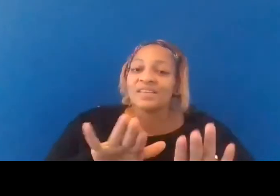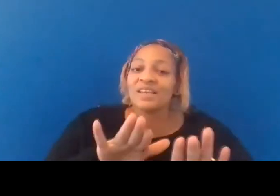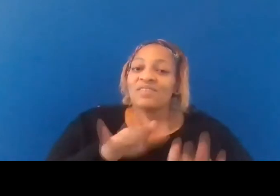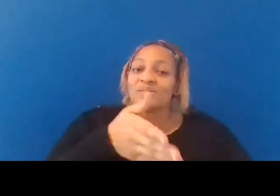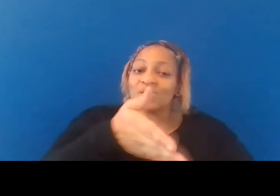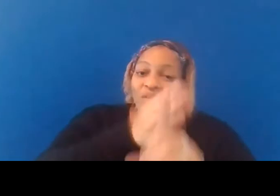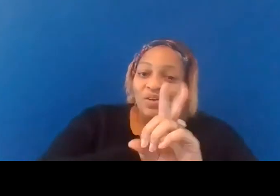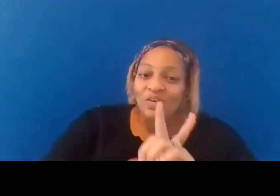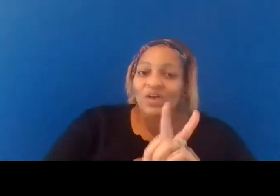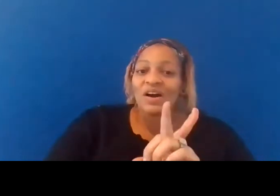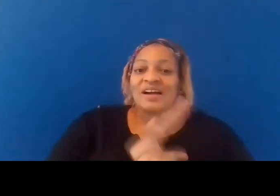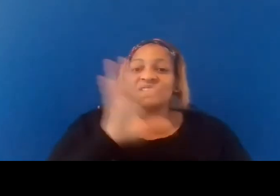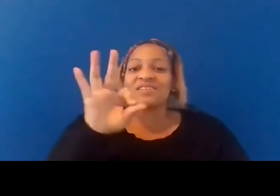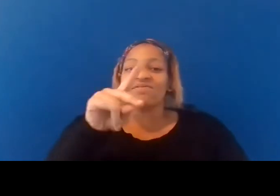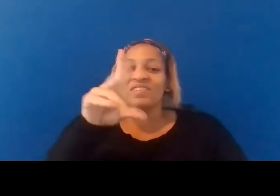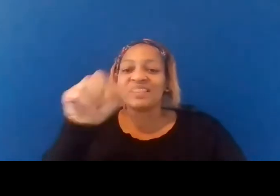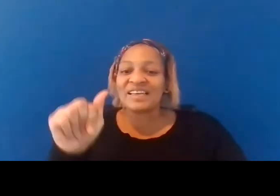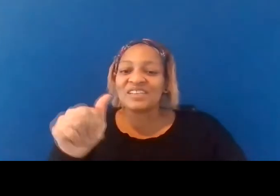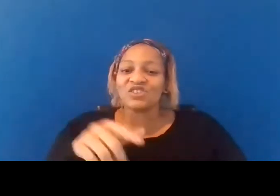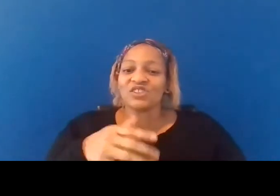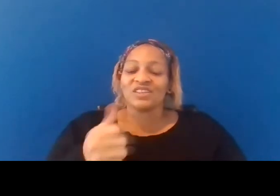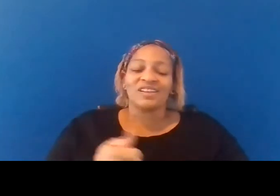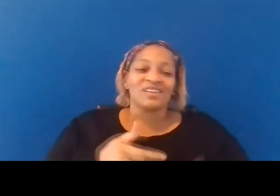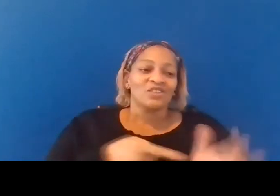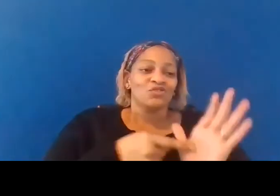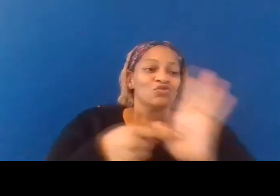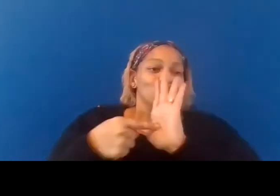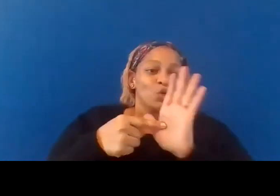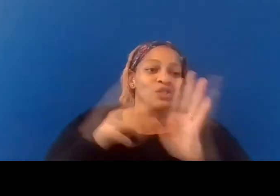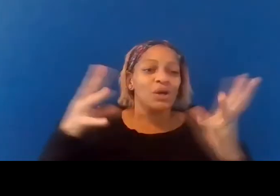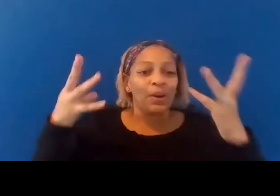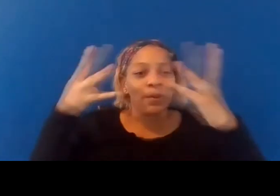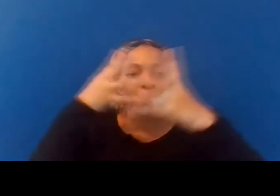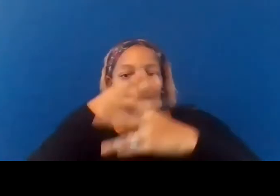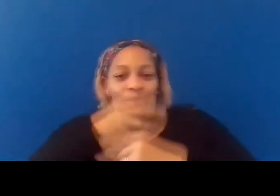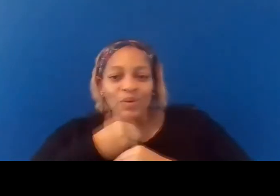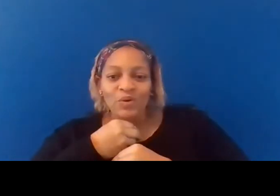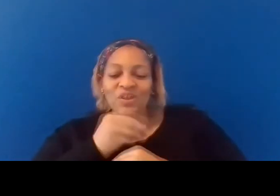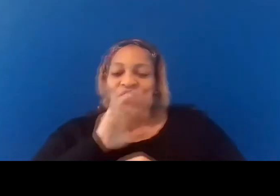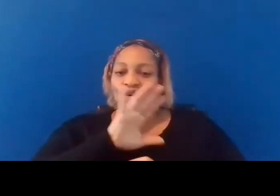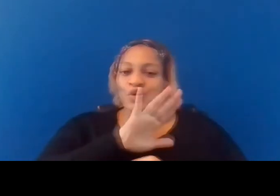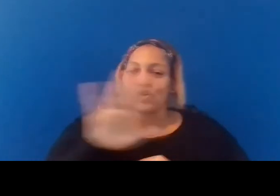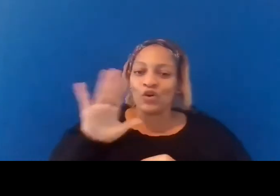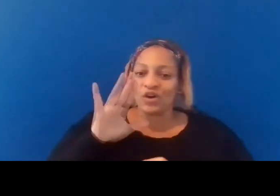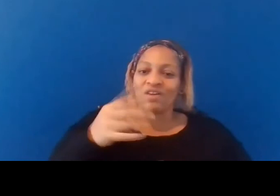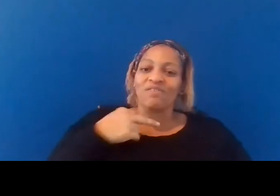Felicia graces us once again with the beauty of her being, the beauty of